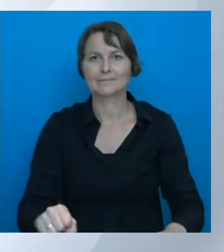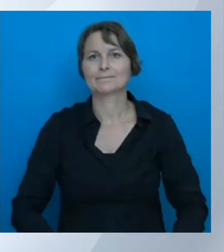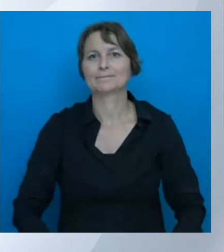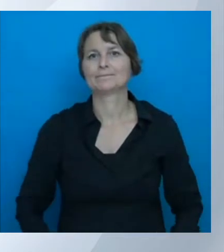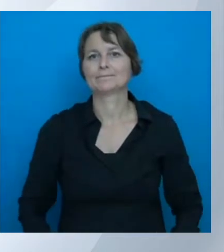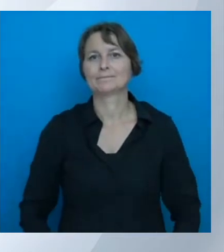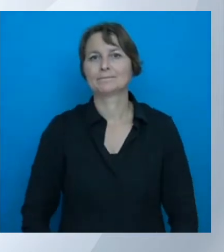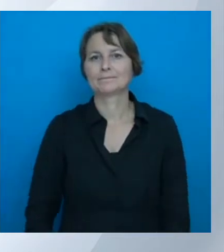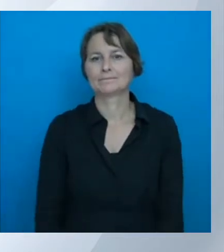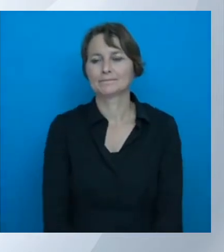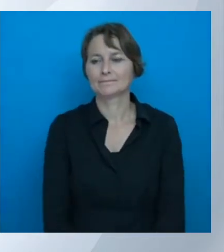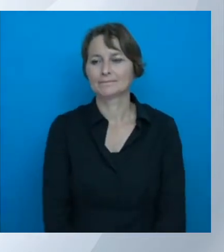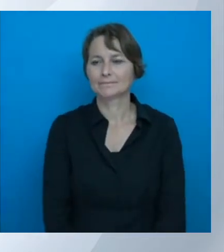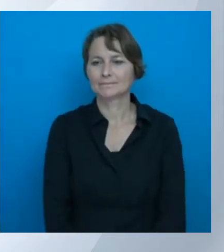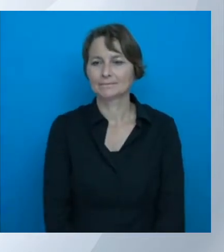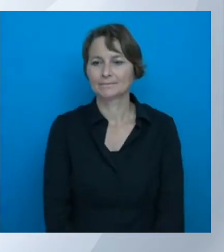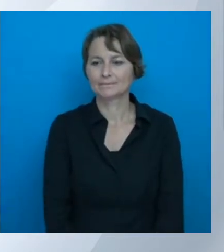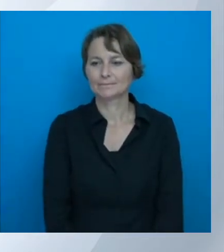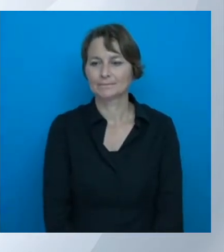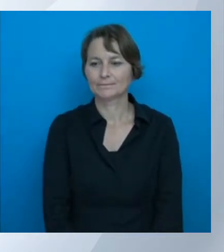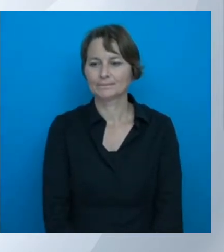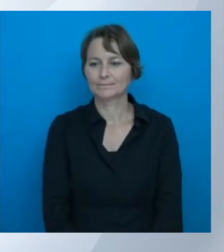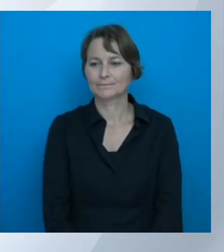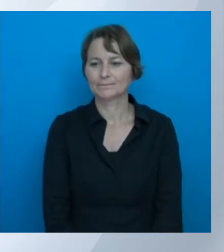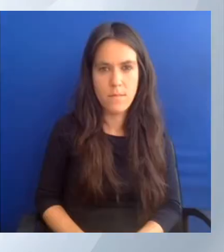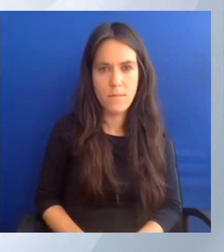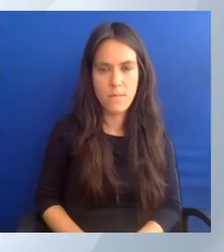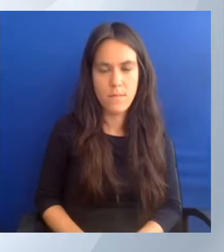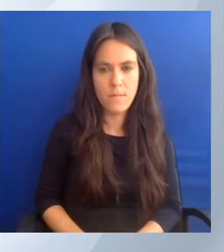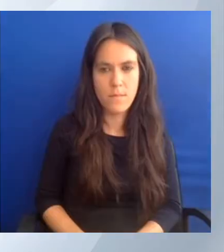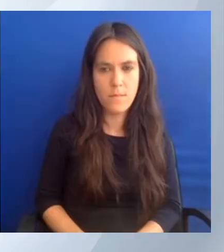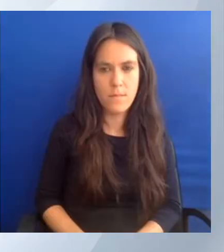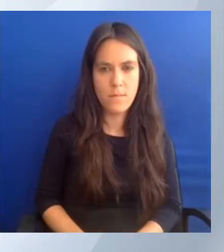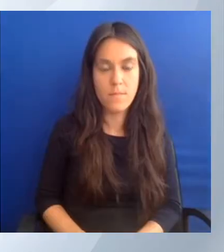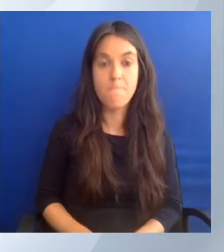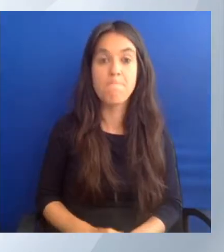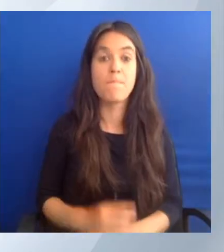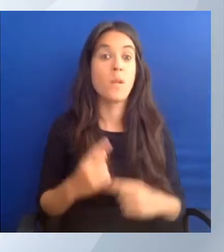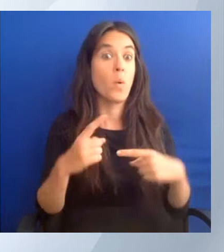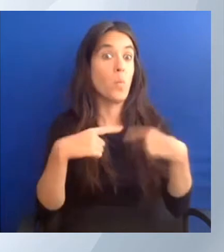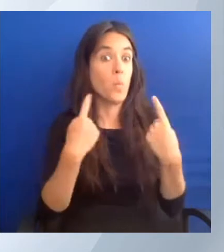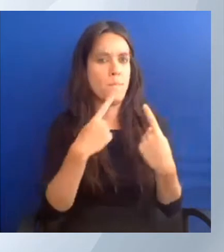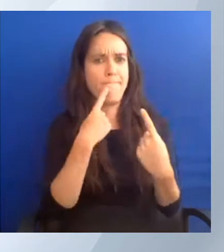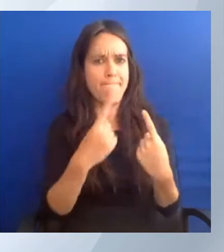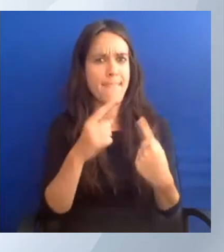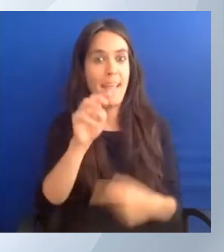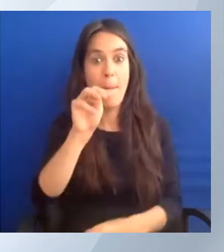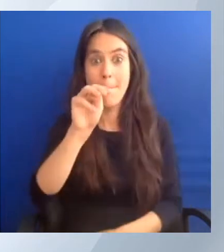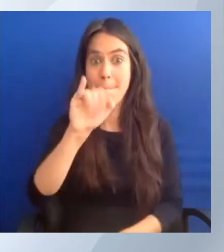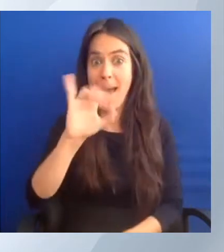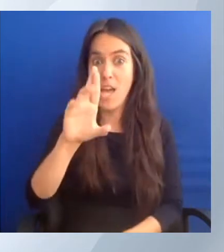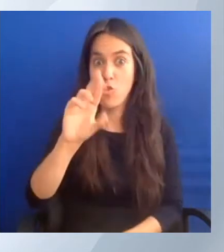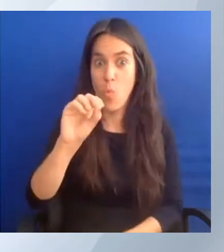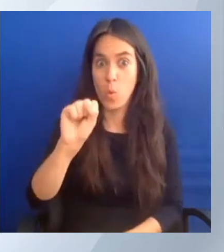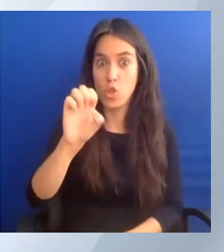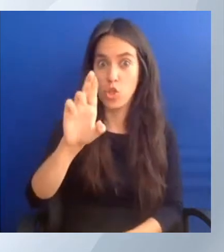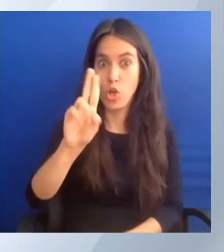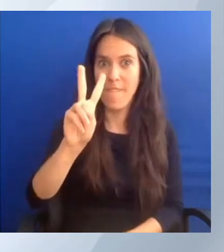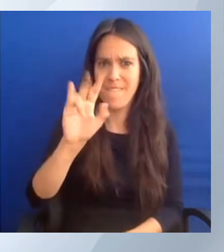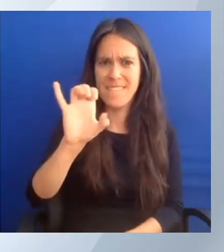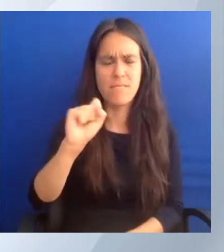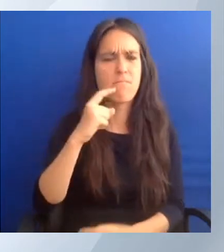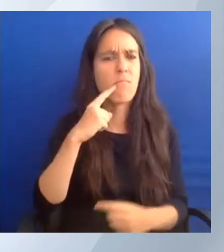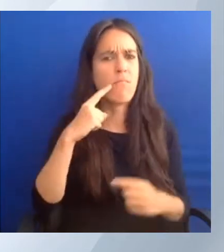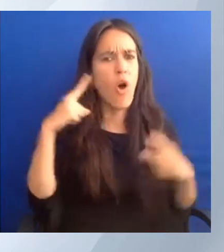Now, we have also spoke about like microservices are very important. Now, there is something about these